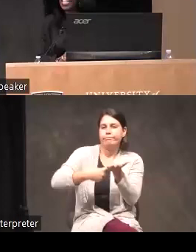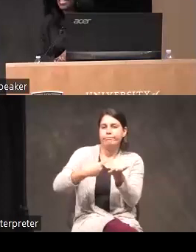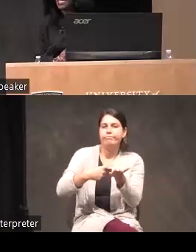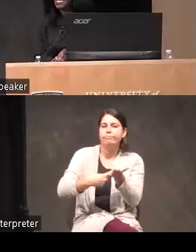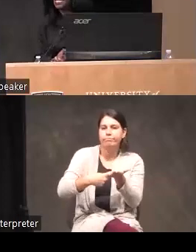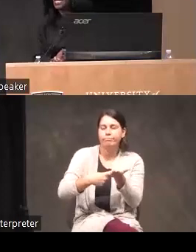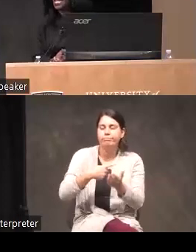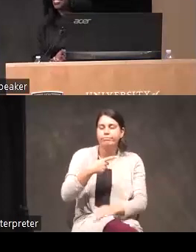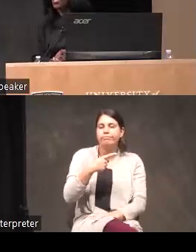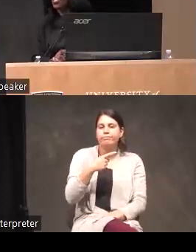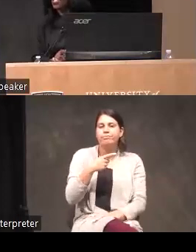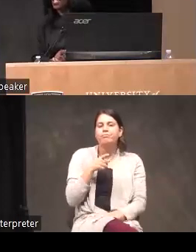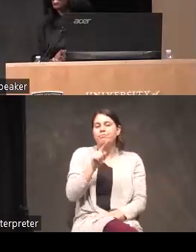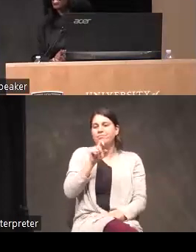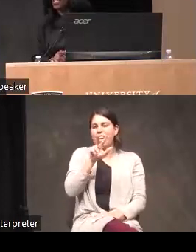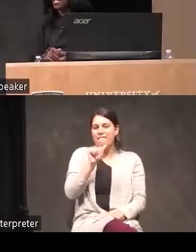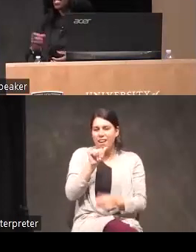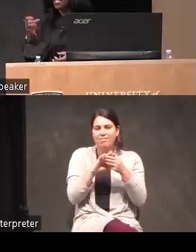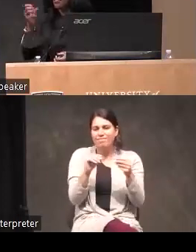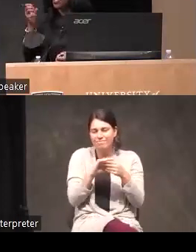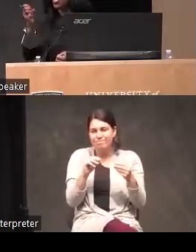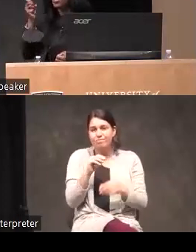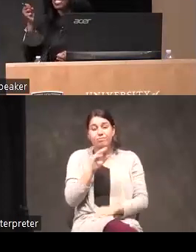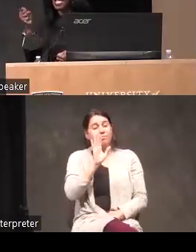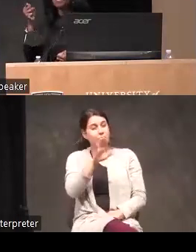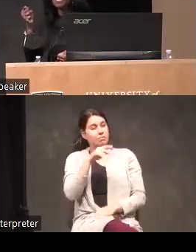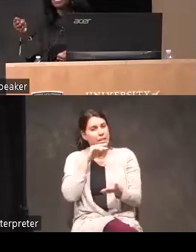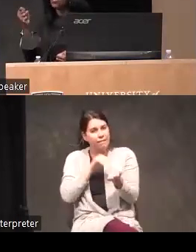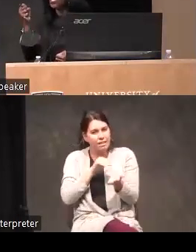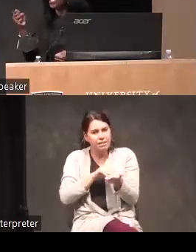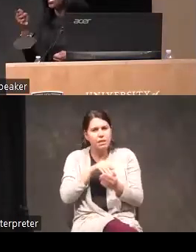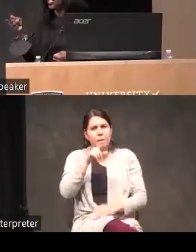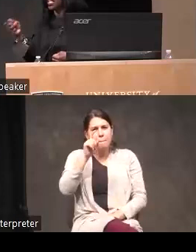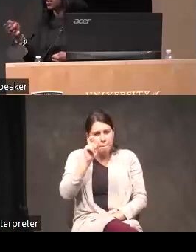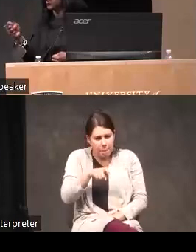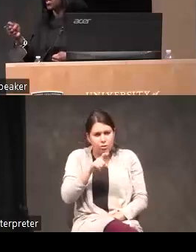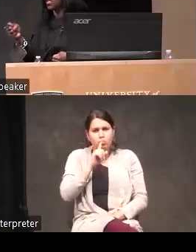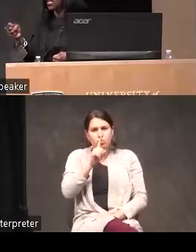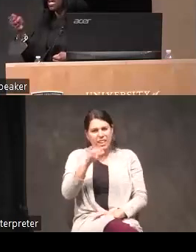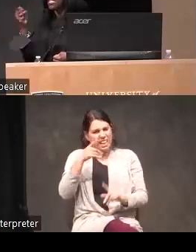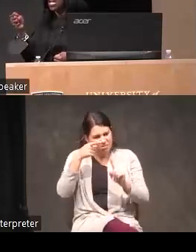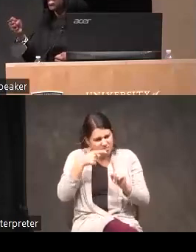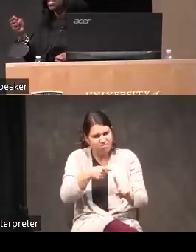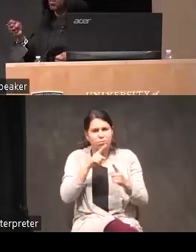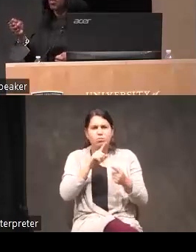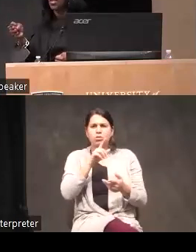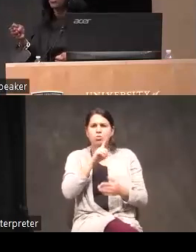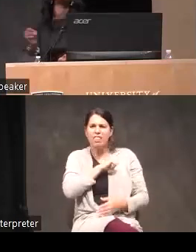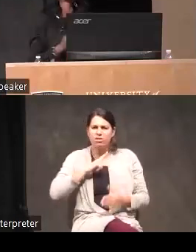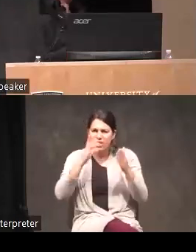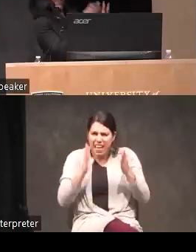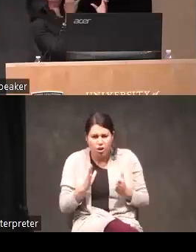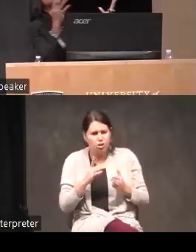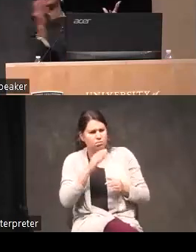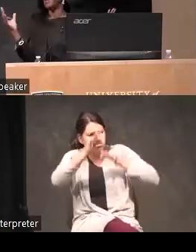discussion. And she said, physicians have to get down to legislators and tell them what we know. And I was